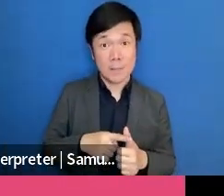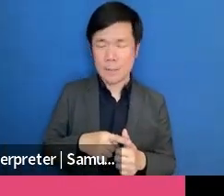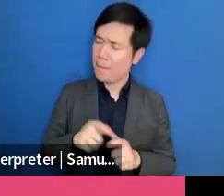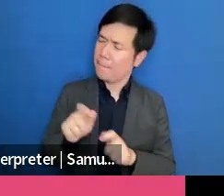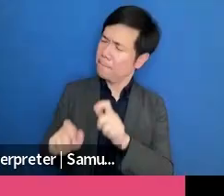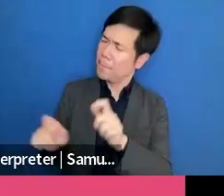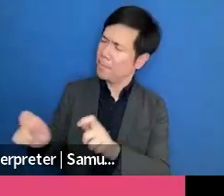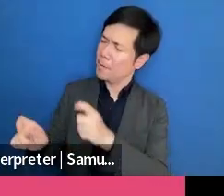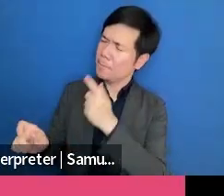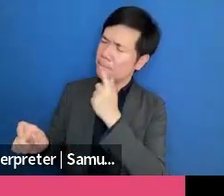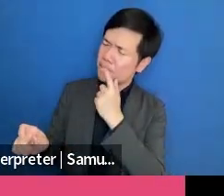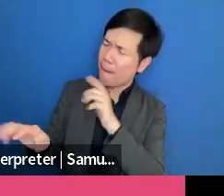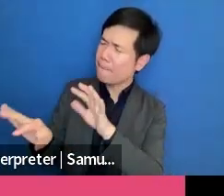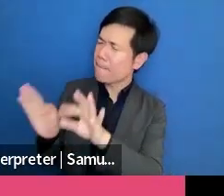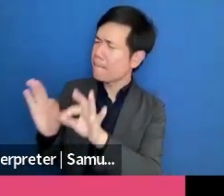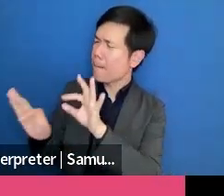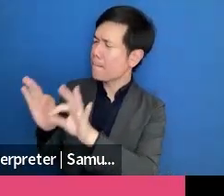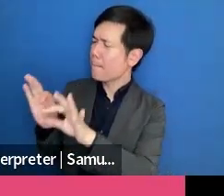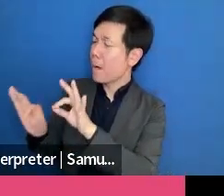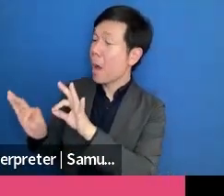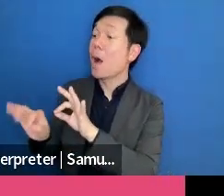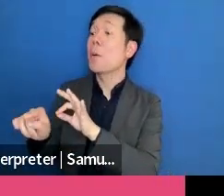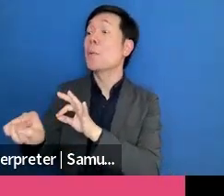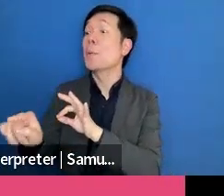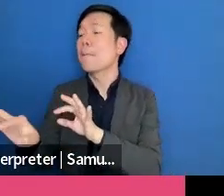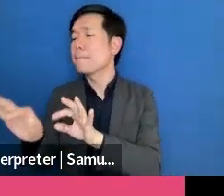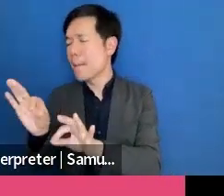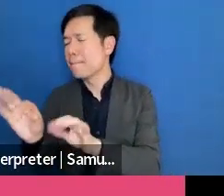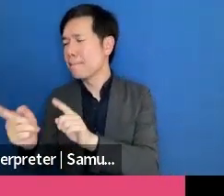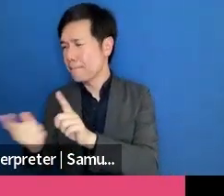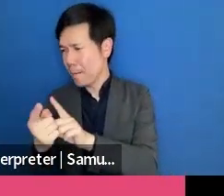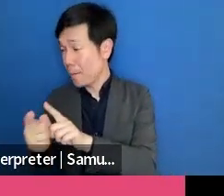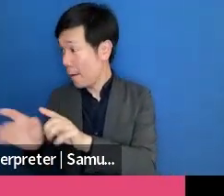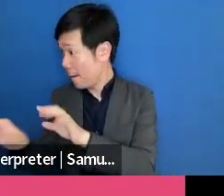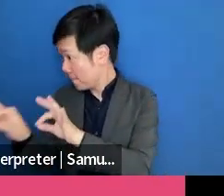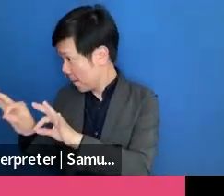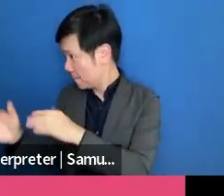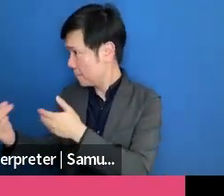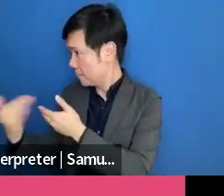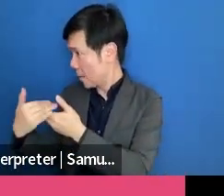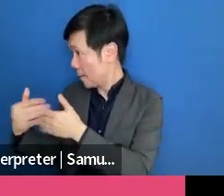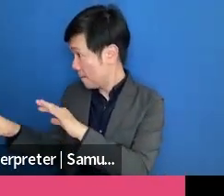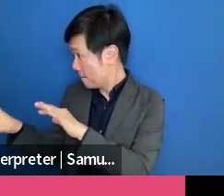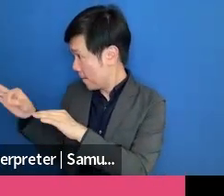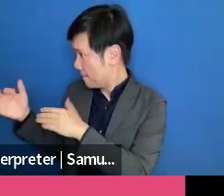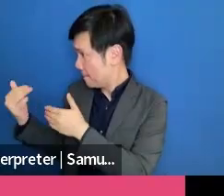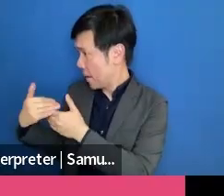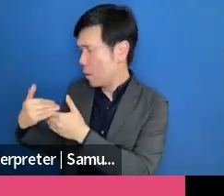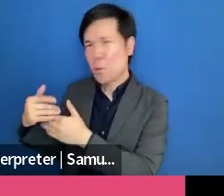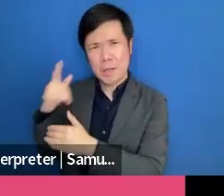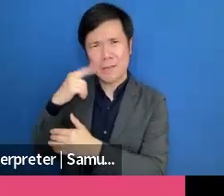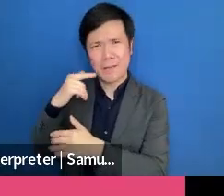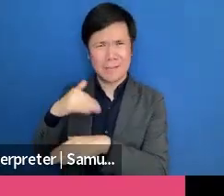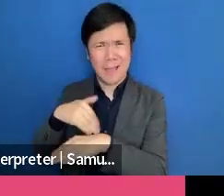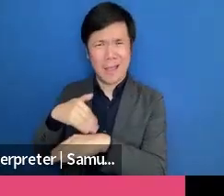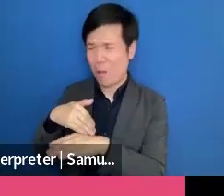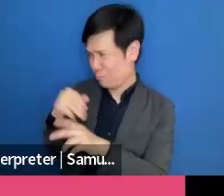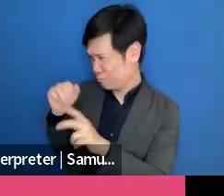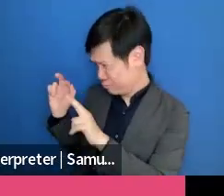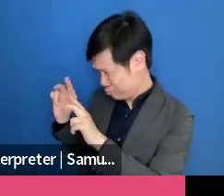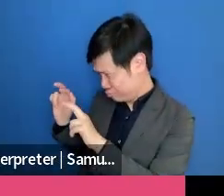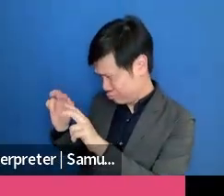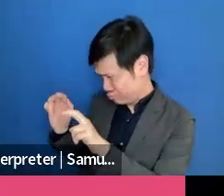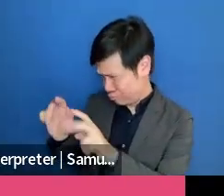This means intentionally engaging the right stakeholders from the start. It requires time, dedicated resources, power analysis,